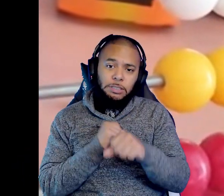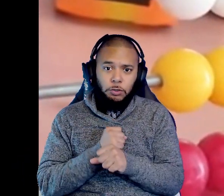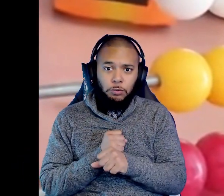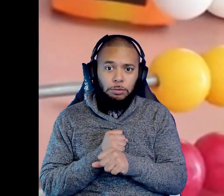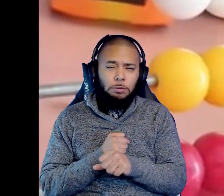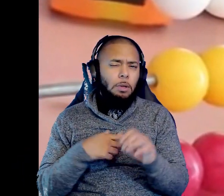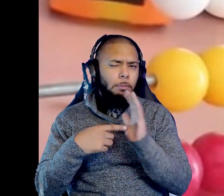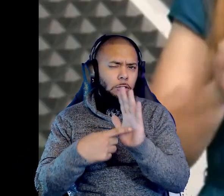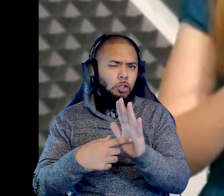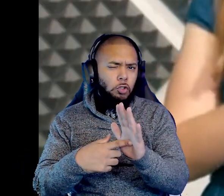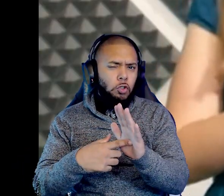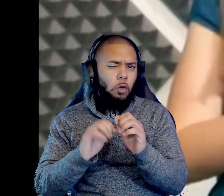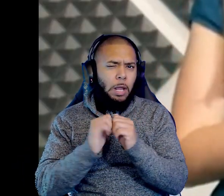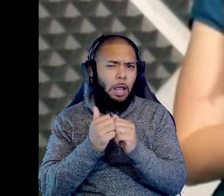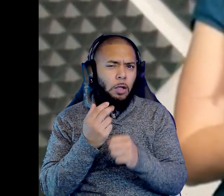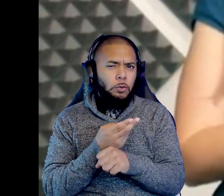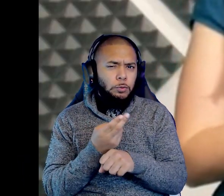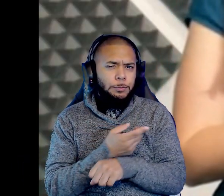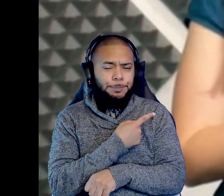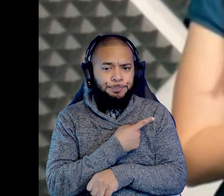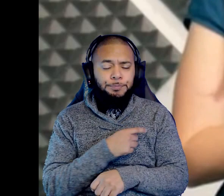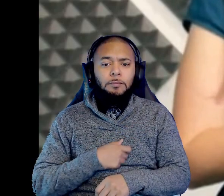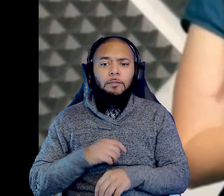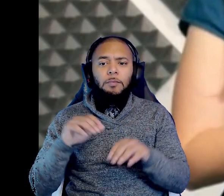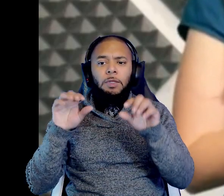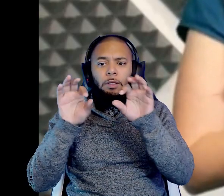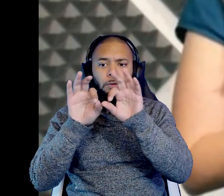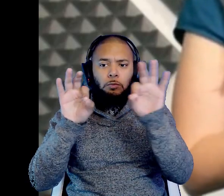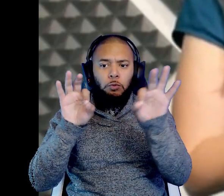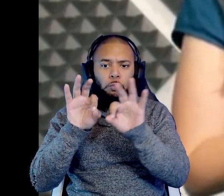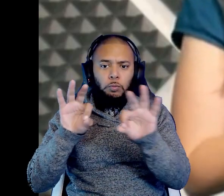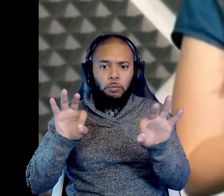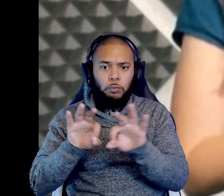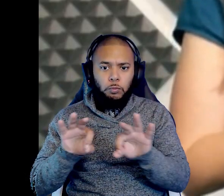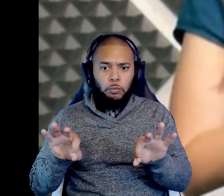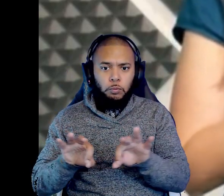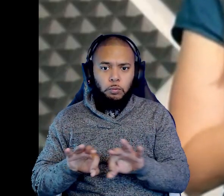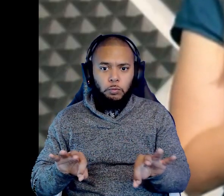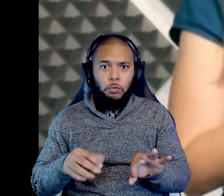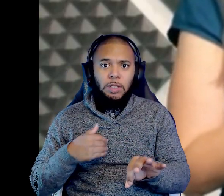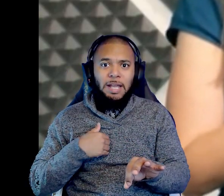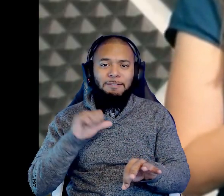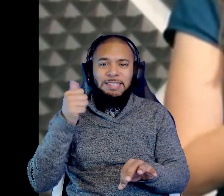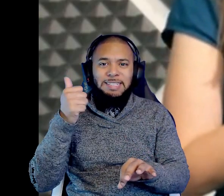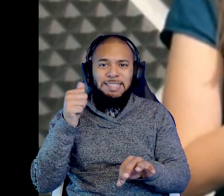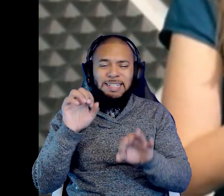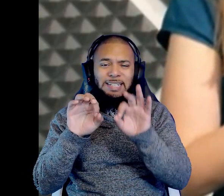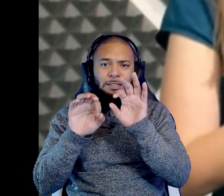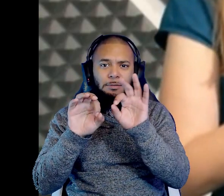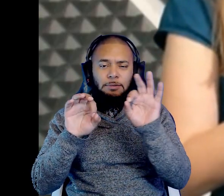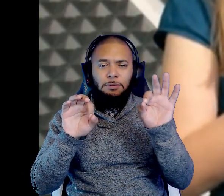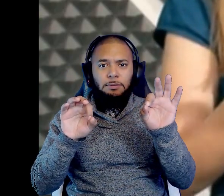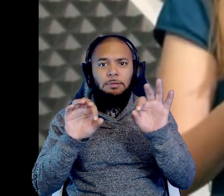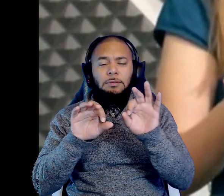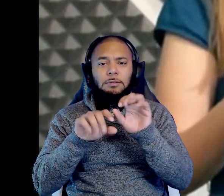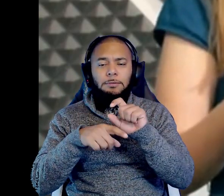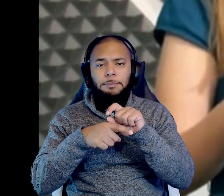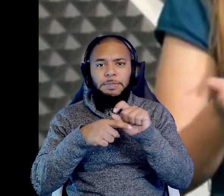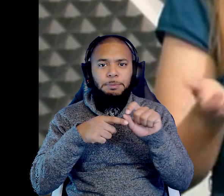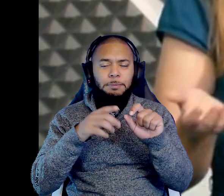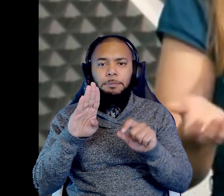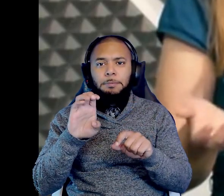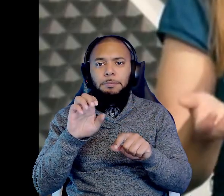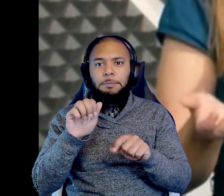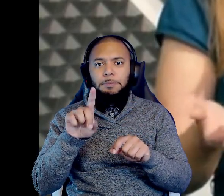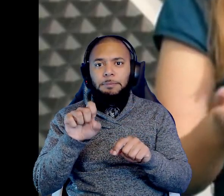this puppy actually works. On each row of beads, we have 10 different beads, and each one of them represents counting